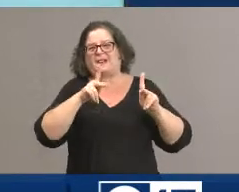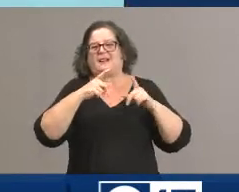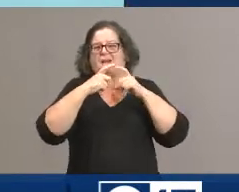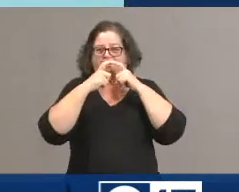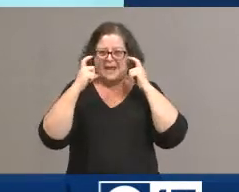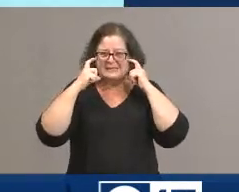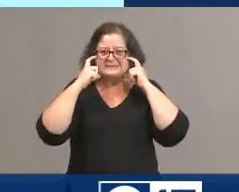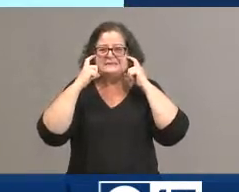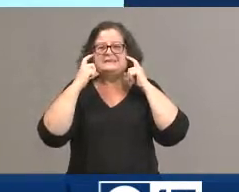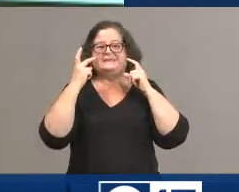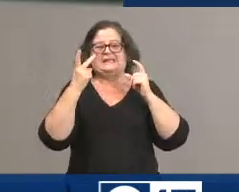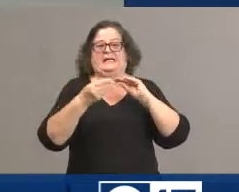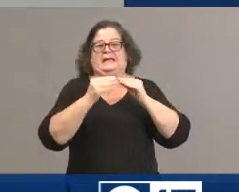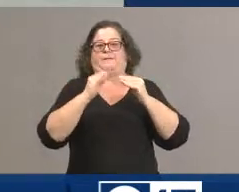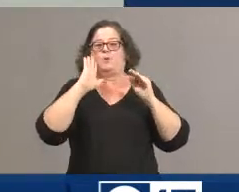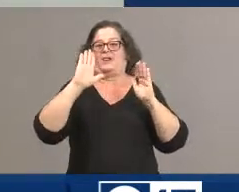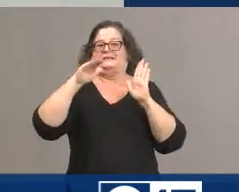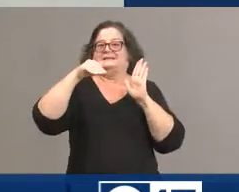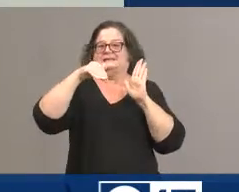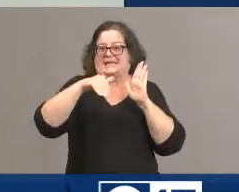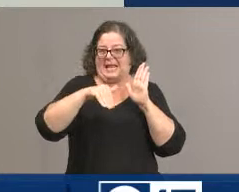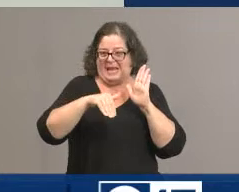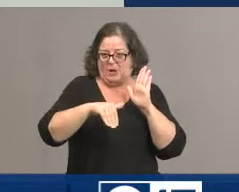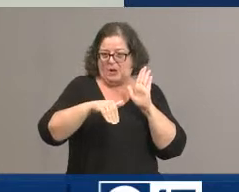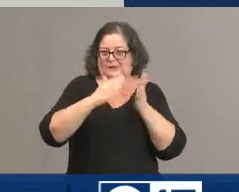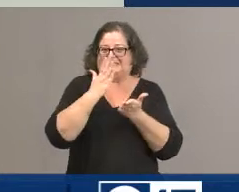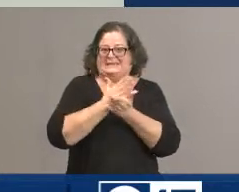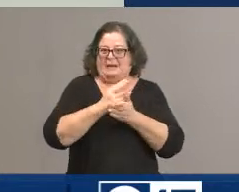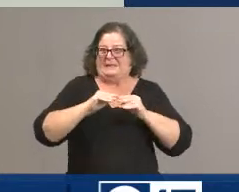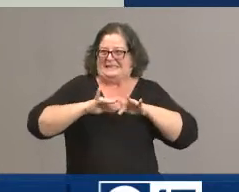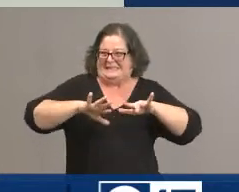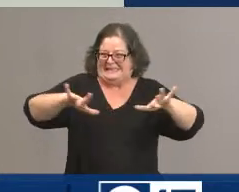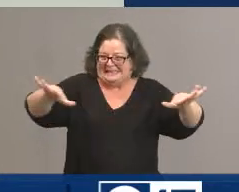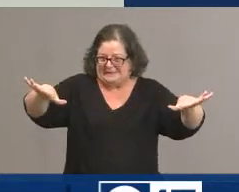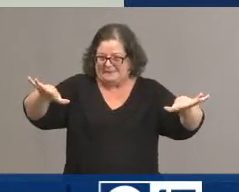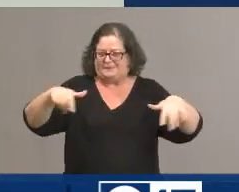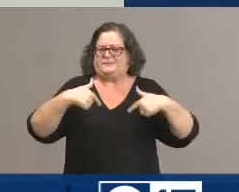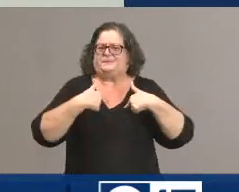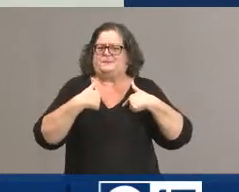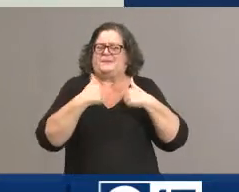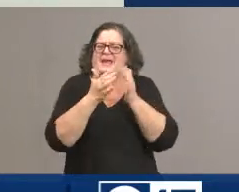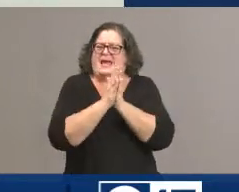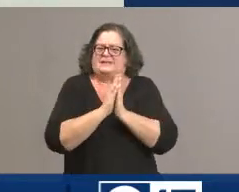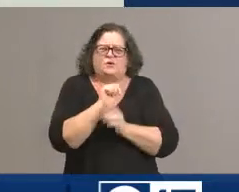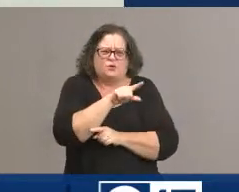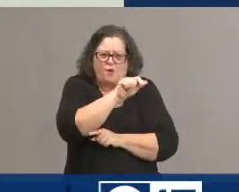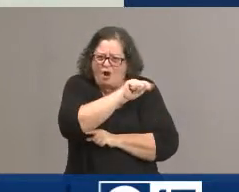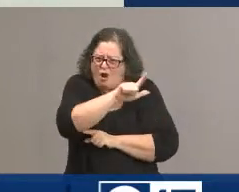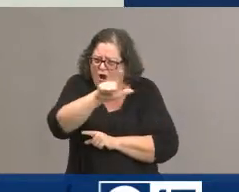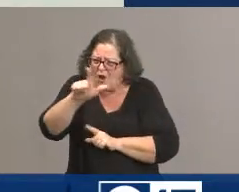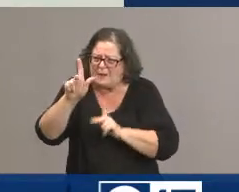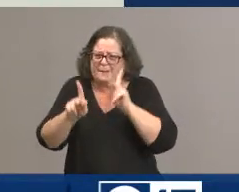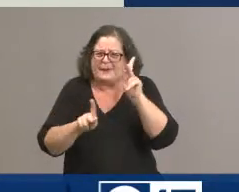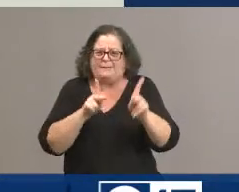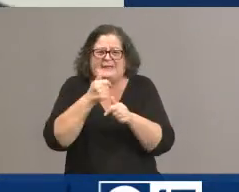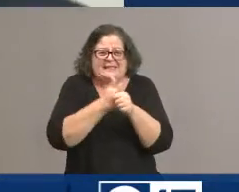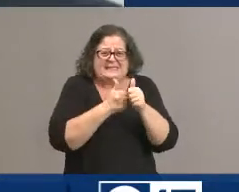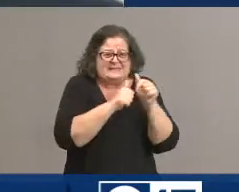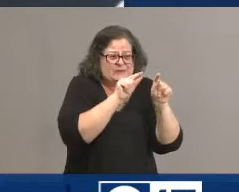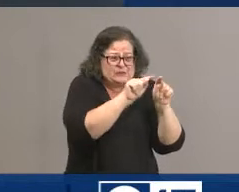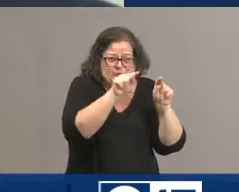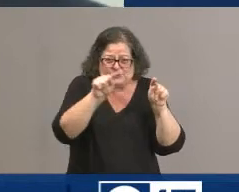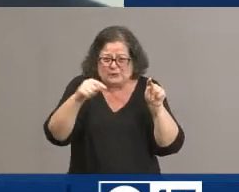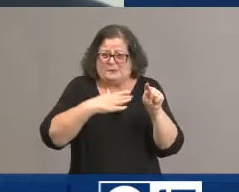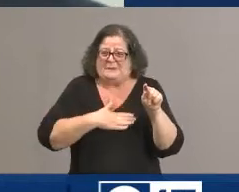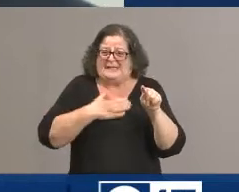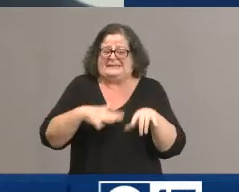every Arizonan to do their part. I mean, as we know more about this, it really makes sense that this idea of